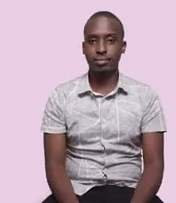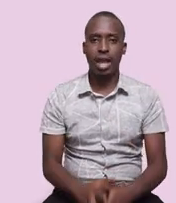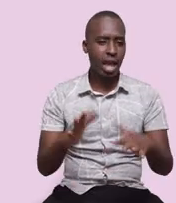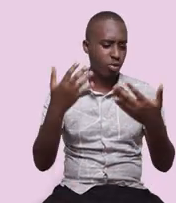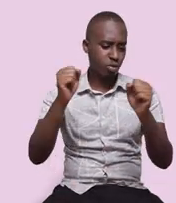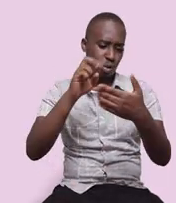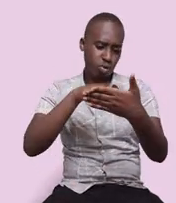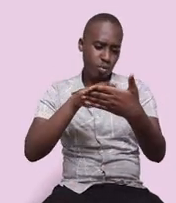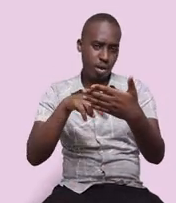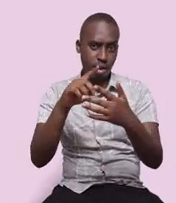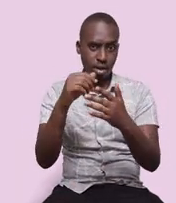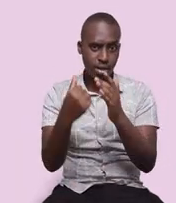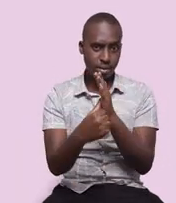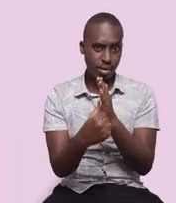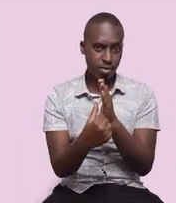Can you read the question?